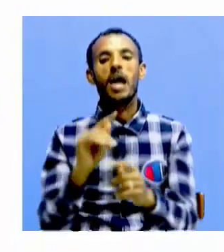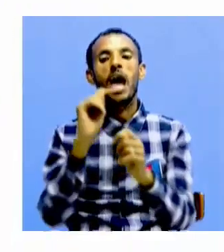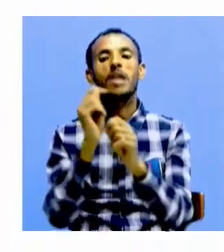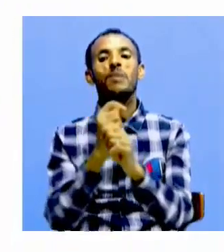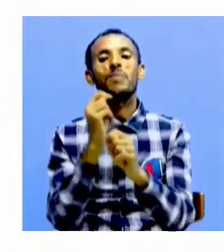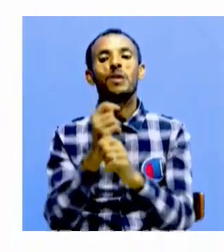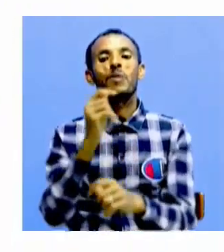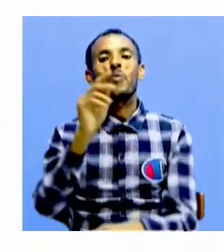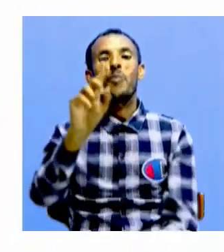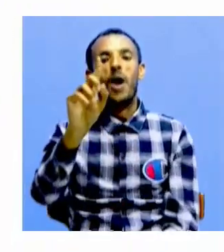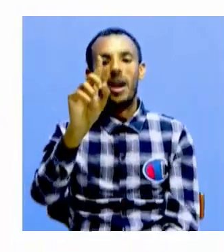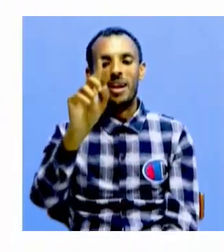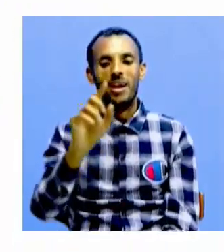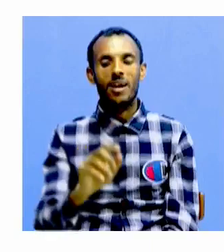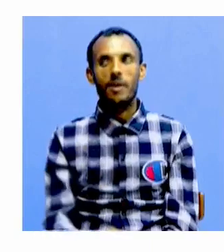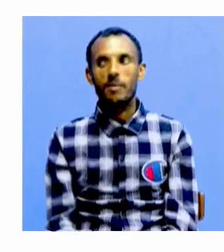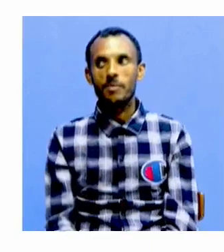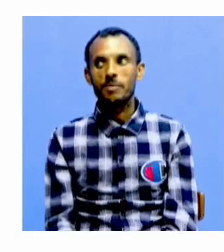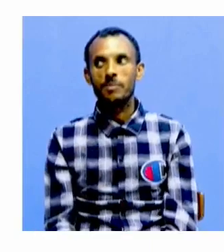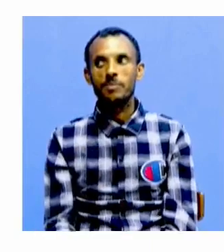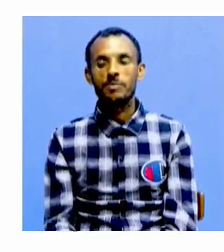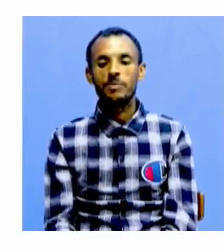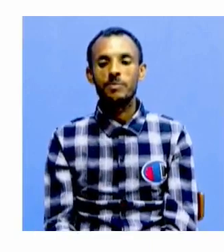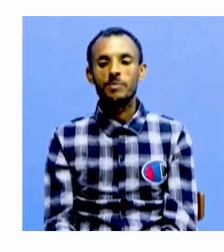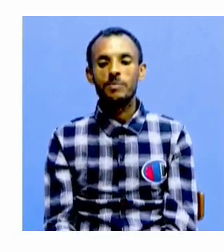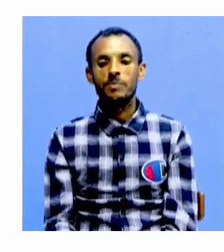Activity 1.